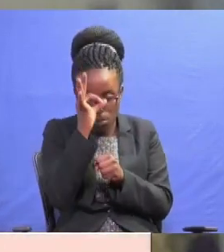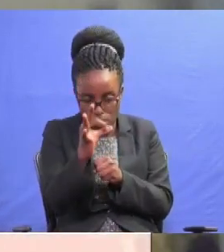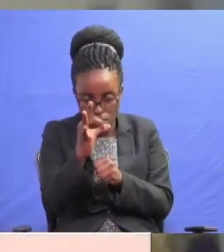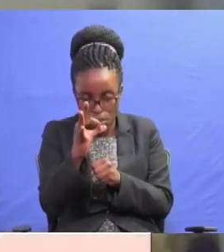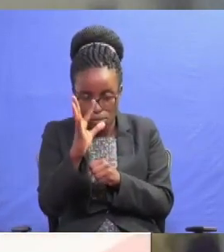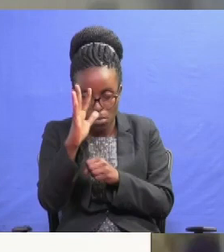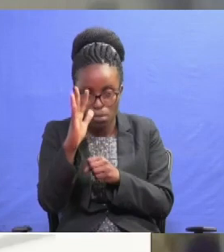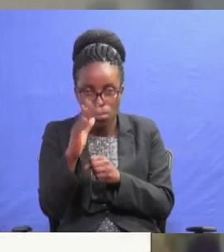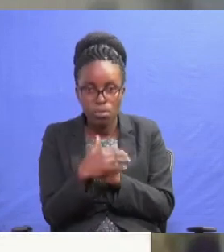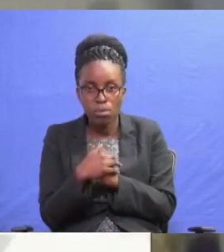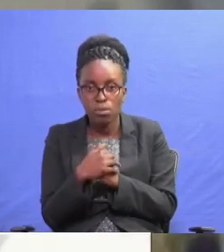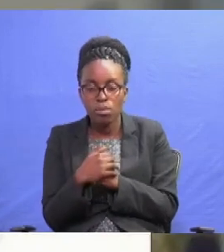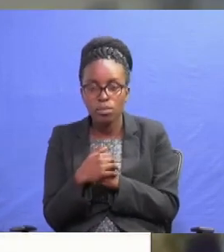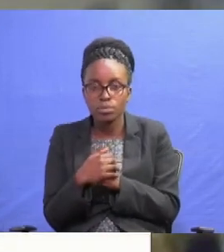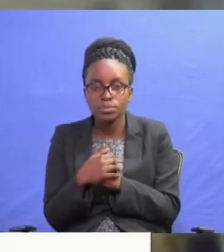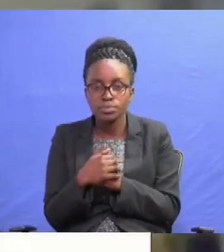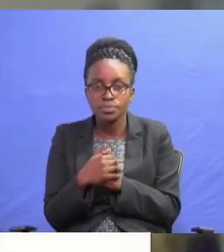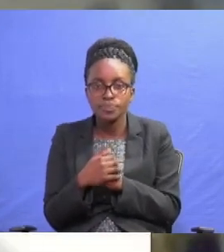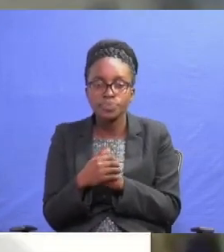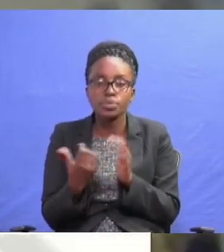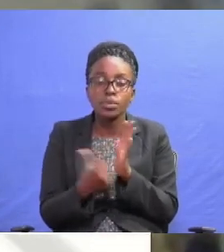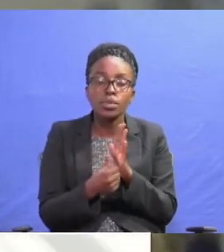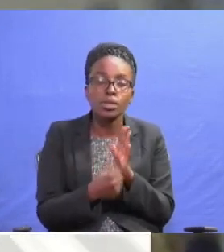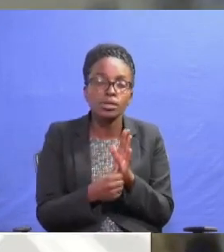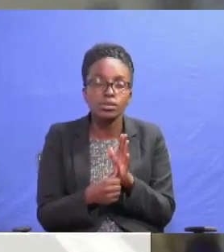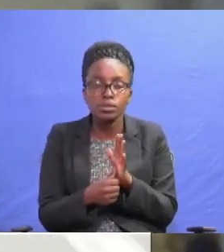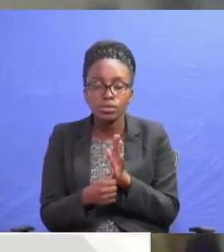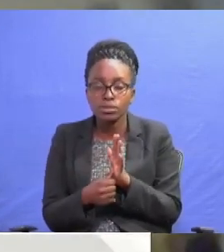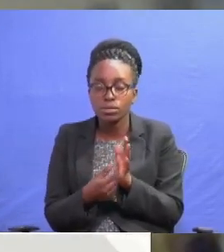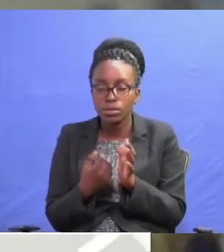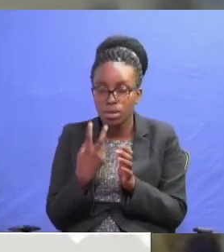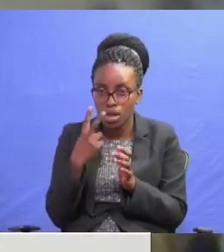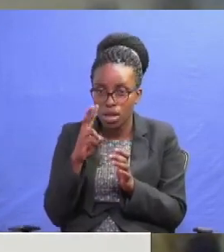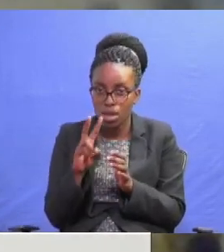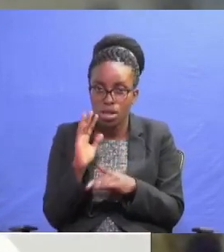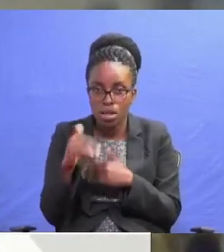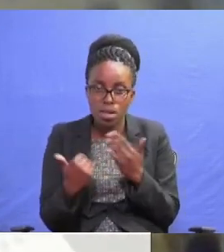That's one component of the whole disaster risk management framework. The question is,